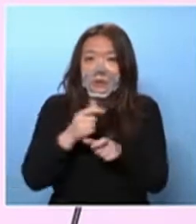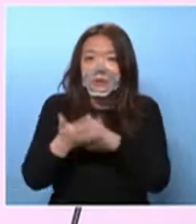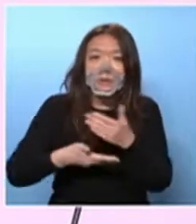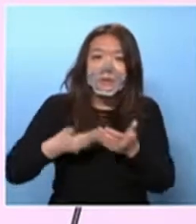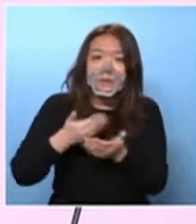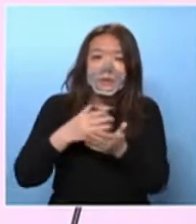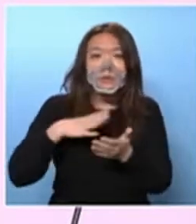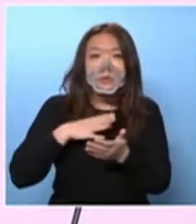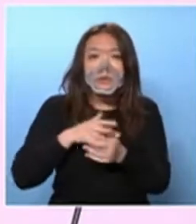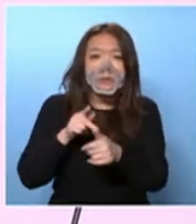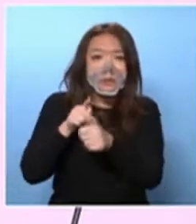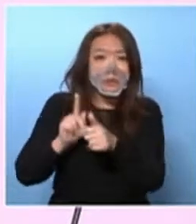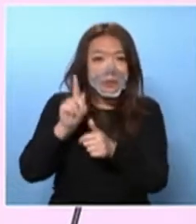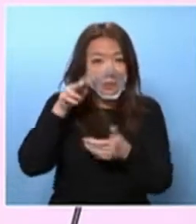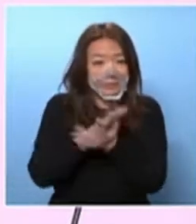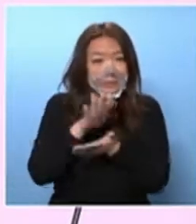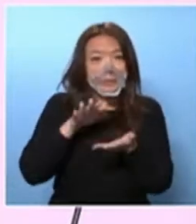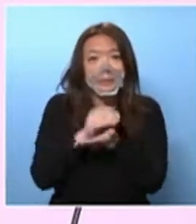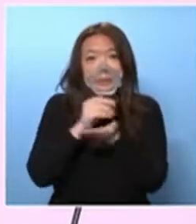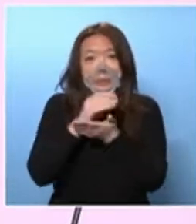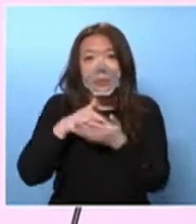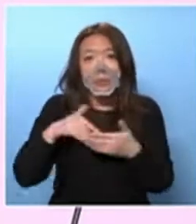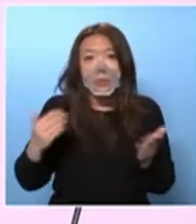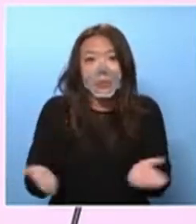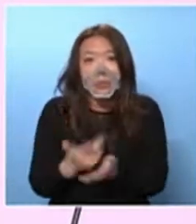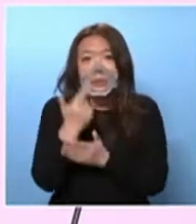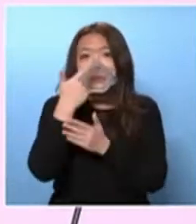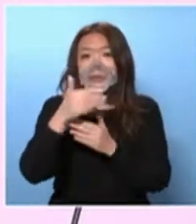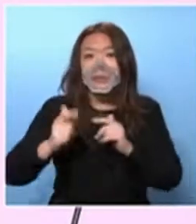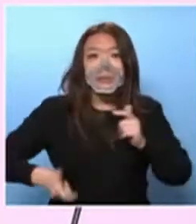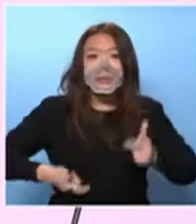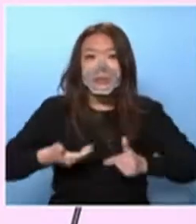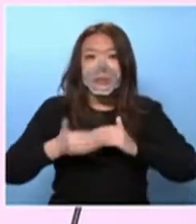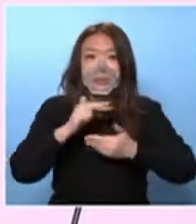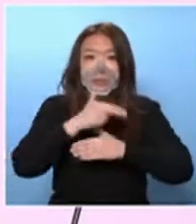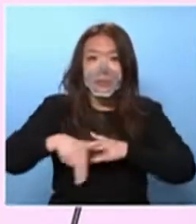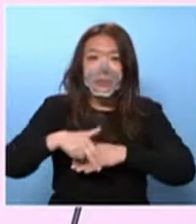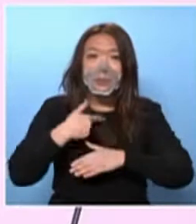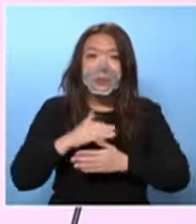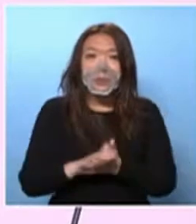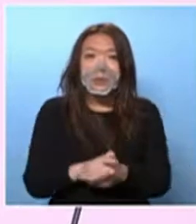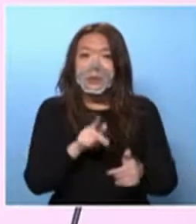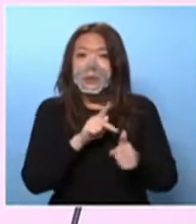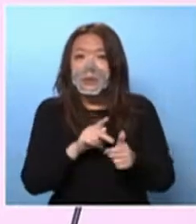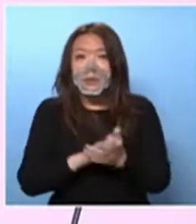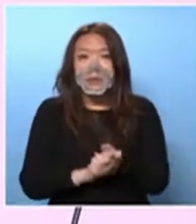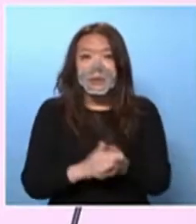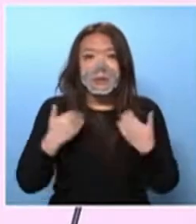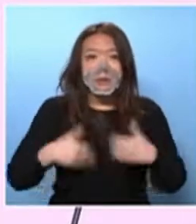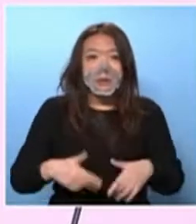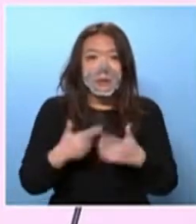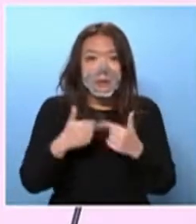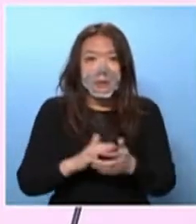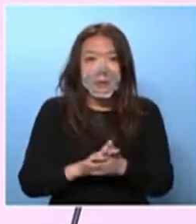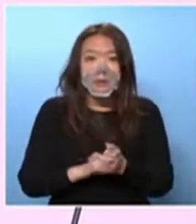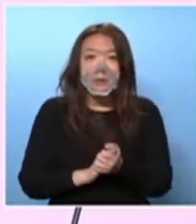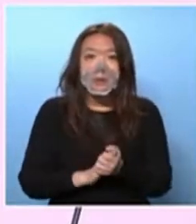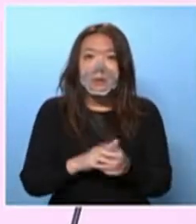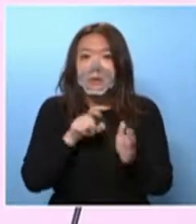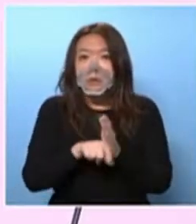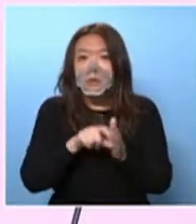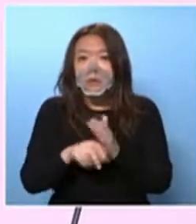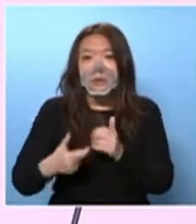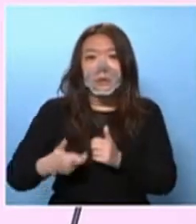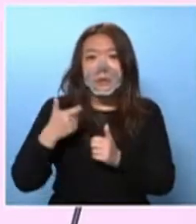of economic recovery. With last year's experience, I will implement a new round of consumption voucher scheme under